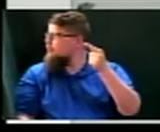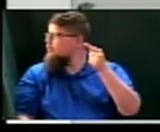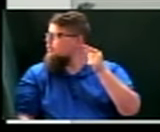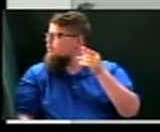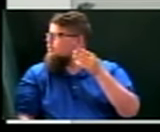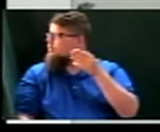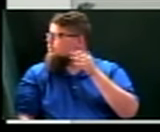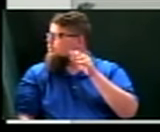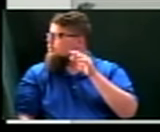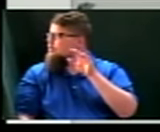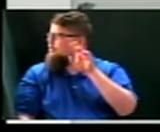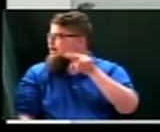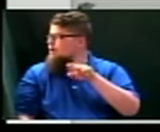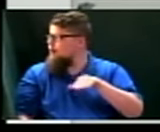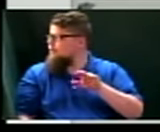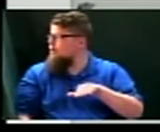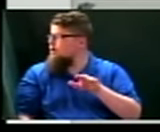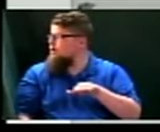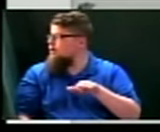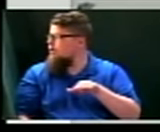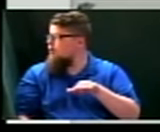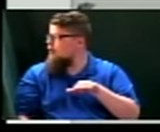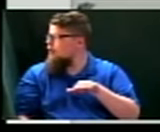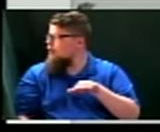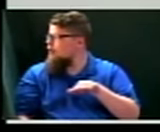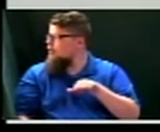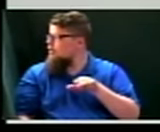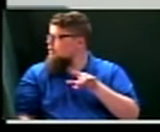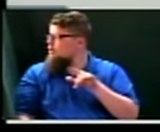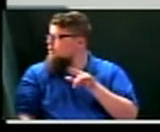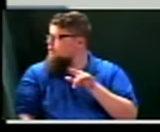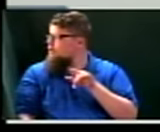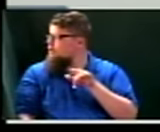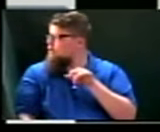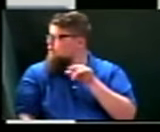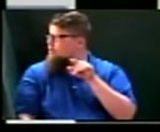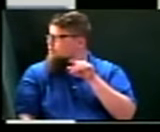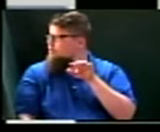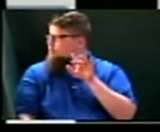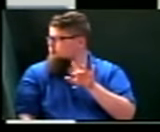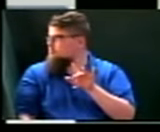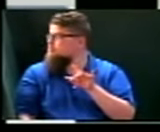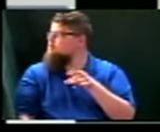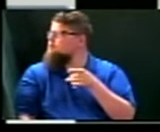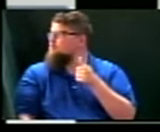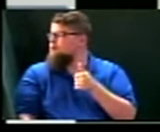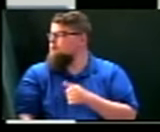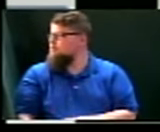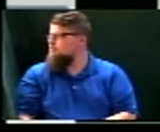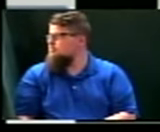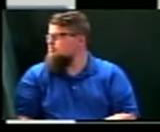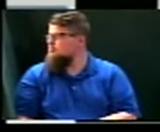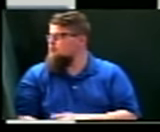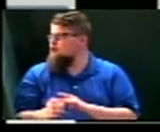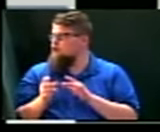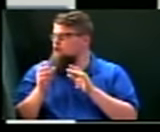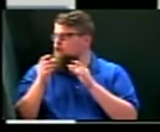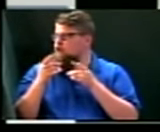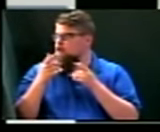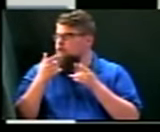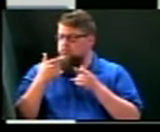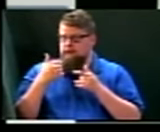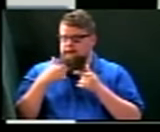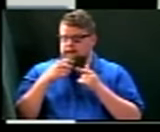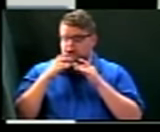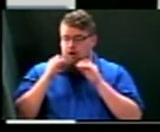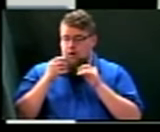information, go down, down, down, down, down, down, bam, okay. There's no way that I or any